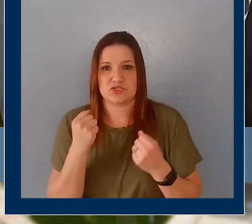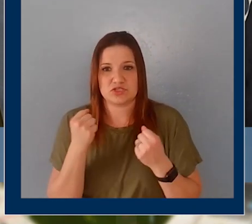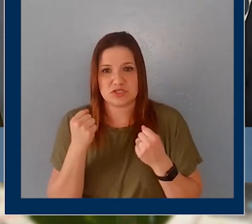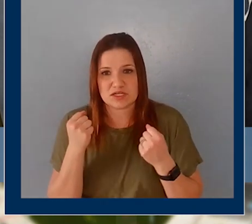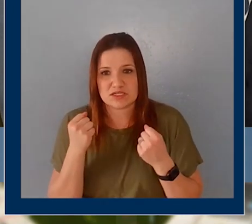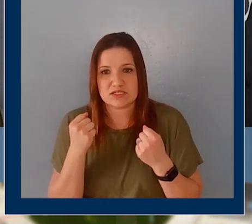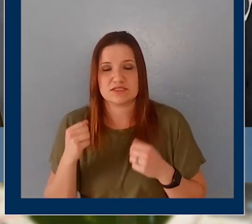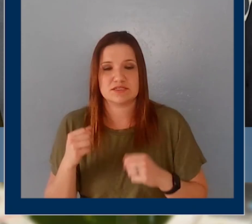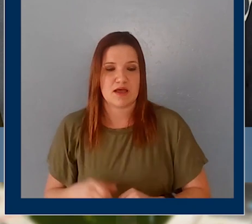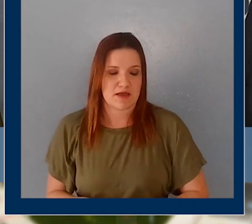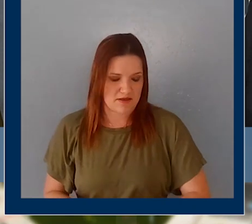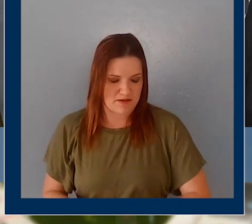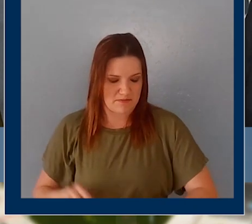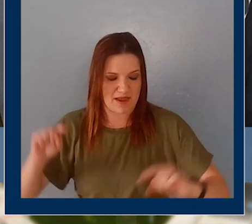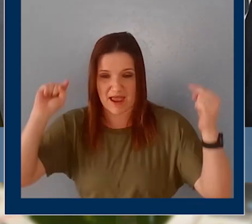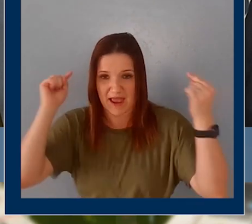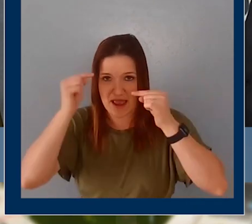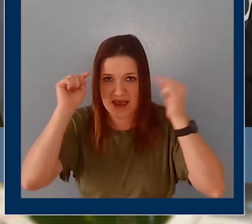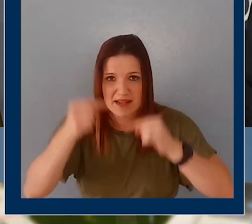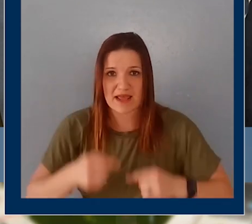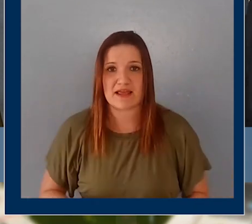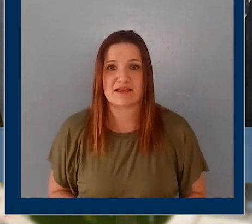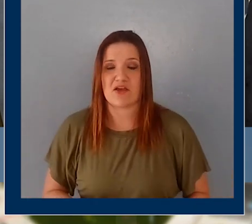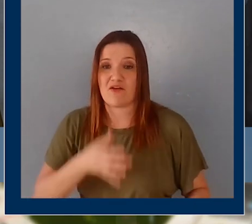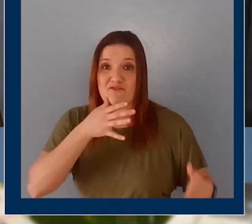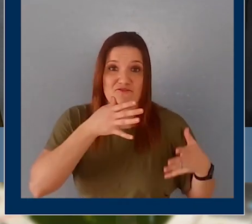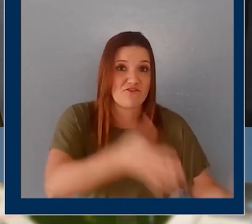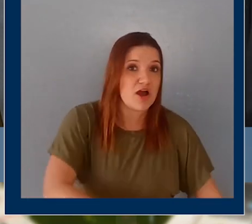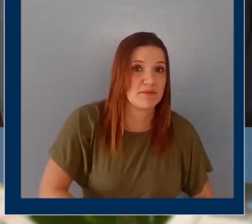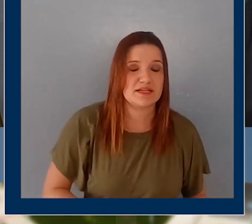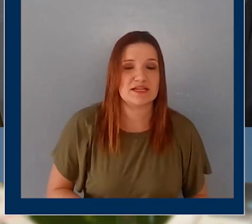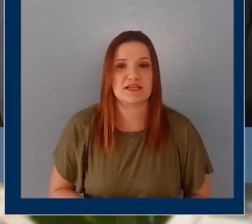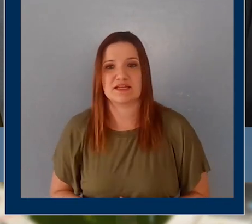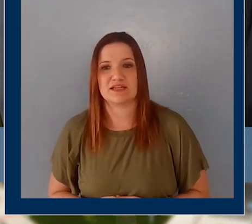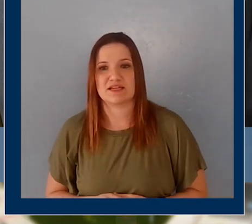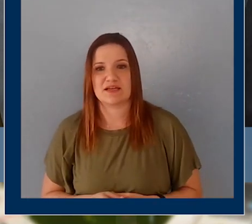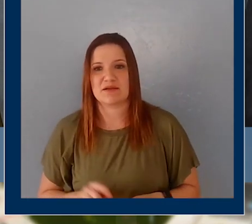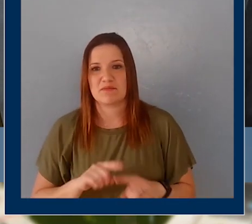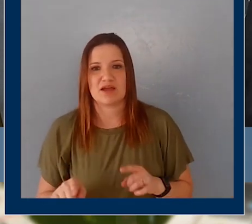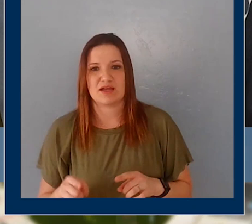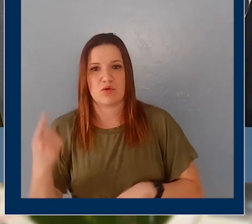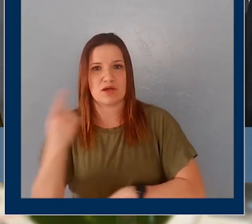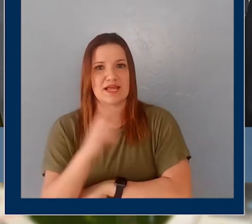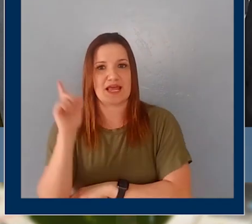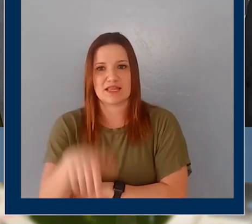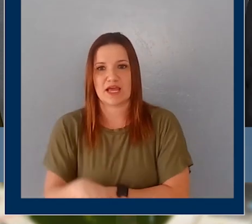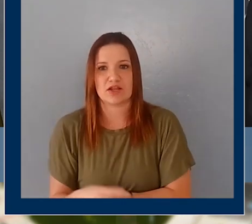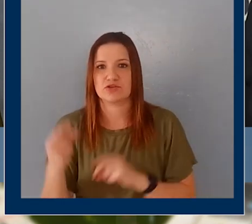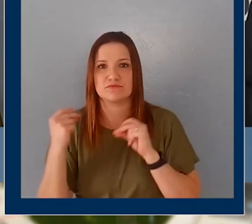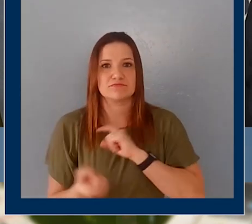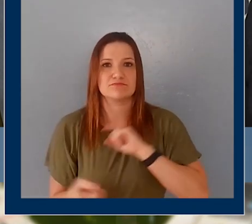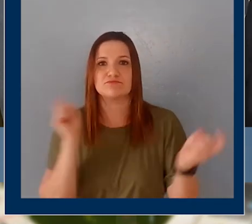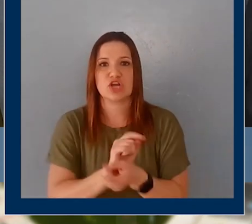light switch and it all goes away. So it's not like the flu that lingers. There's this immune response that's